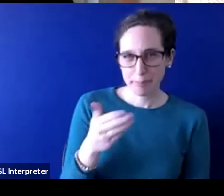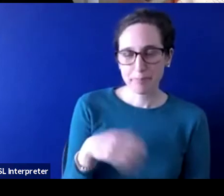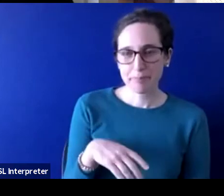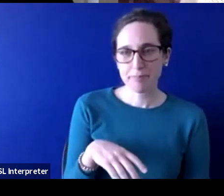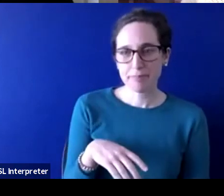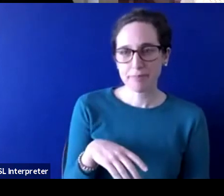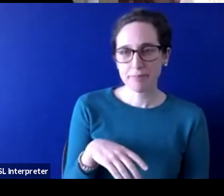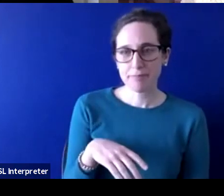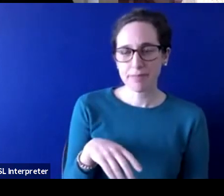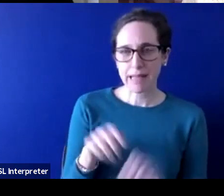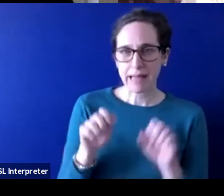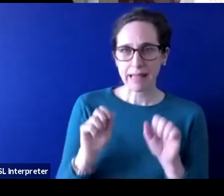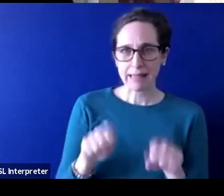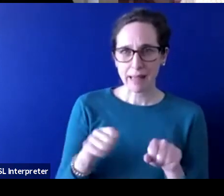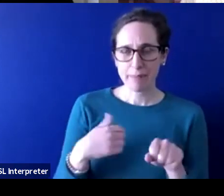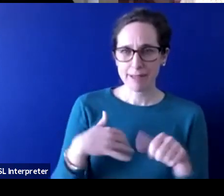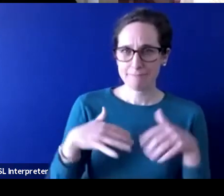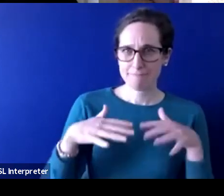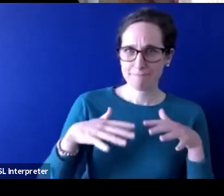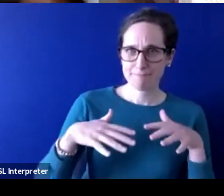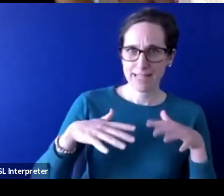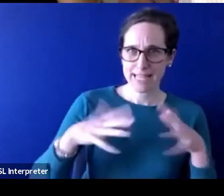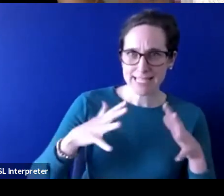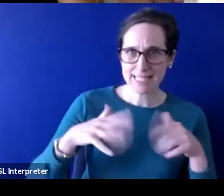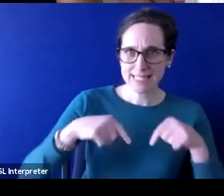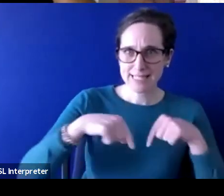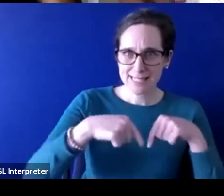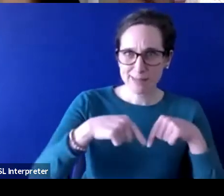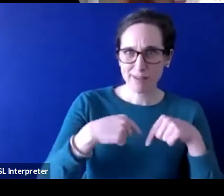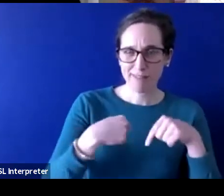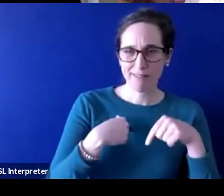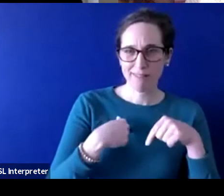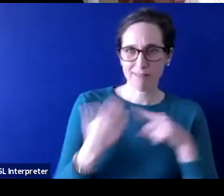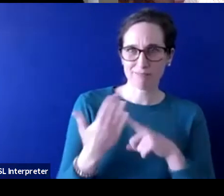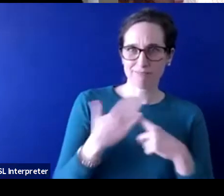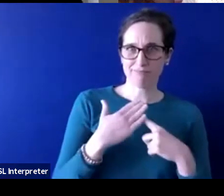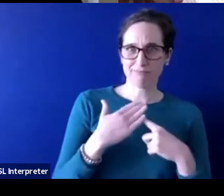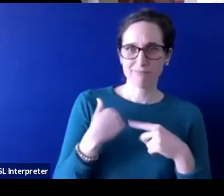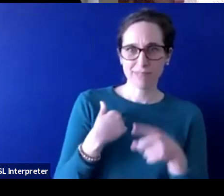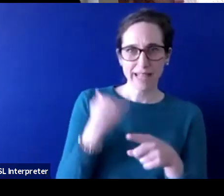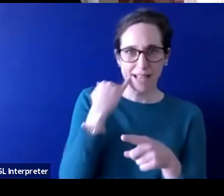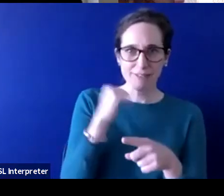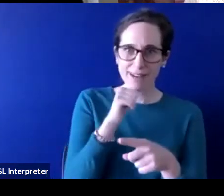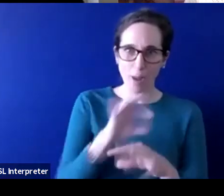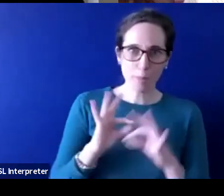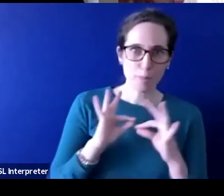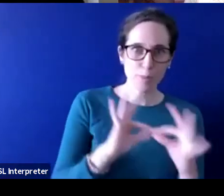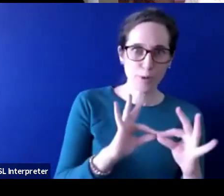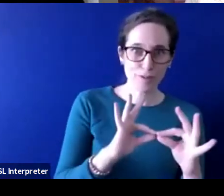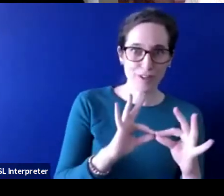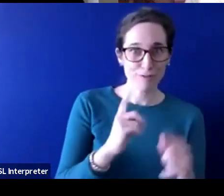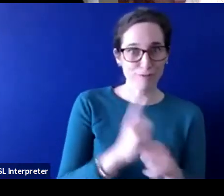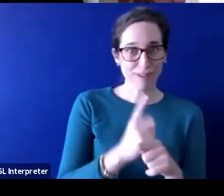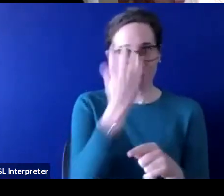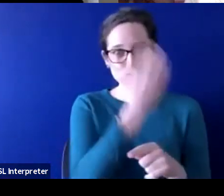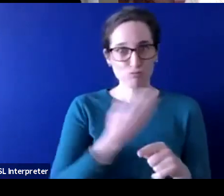very intimidating to post anything that's like less than perfect, than like you living your best life.